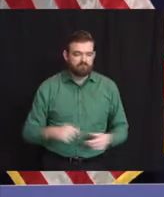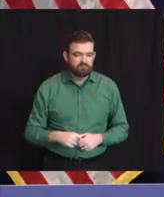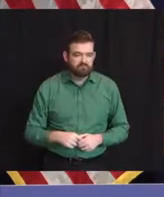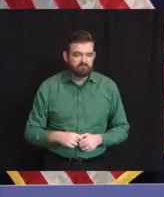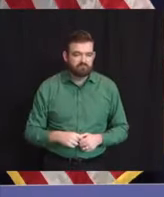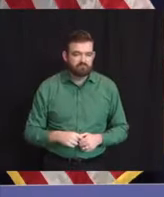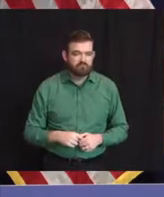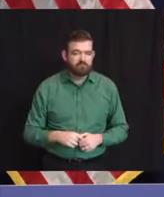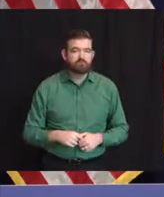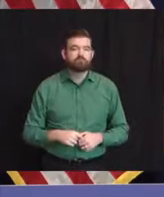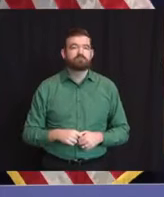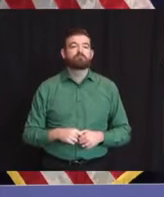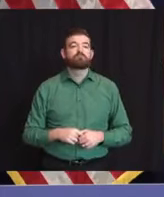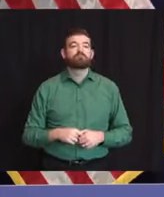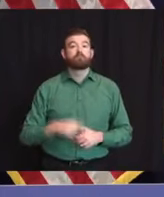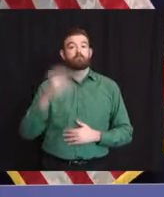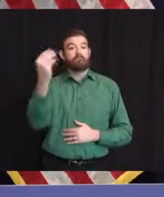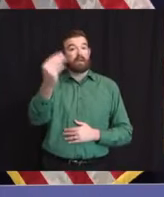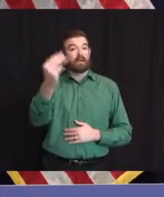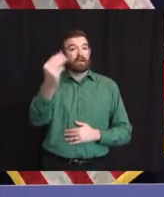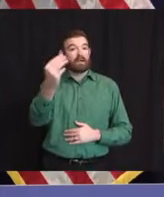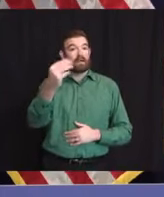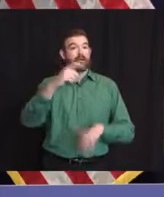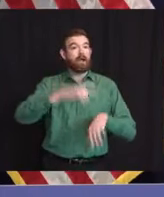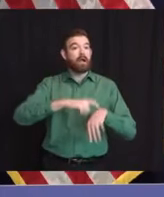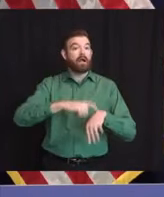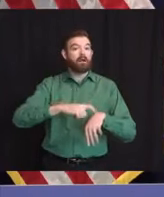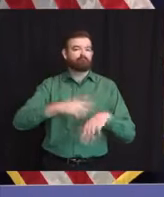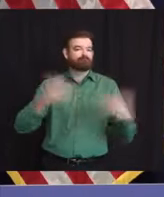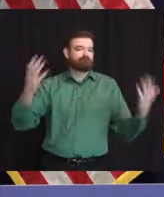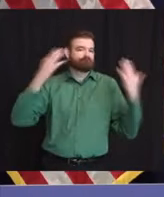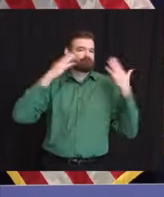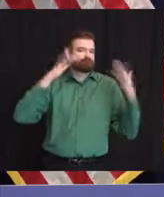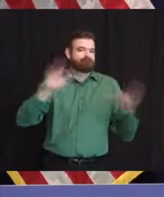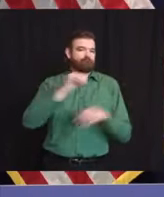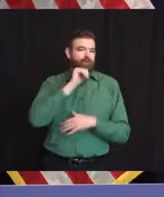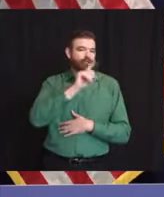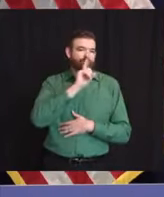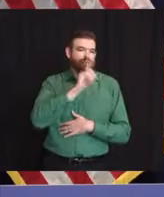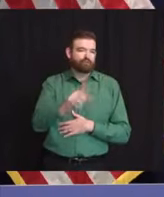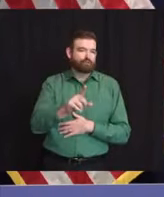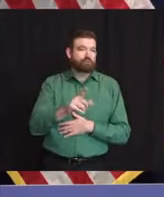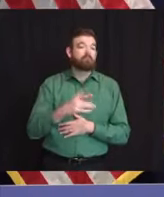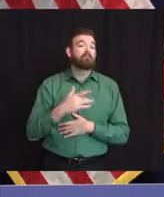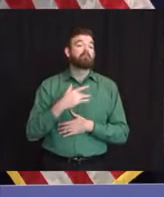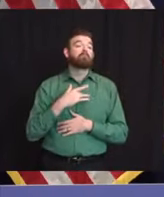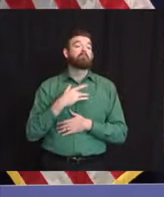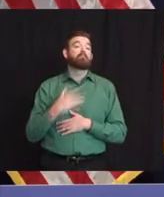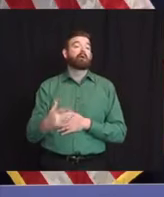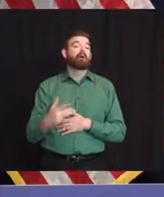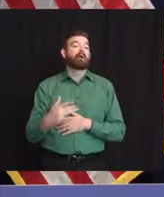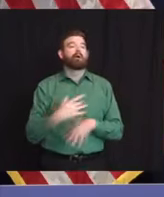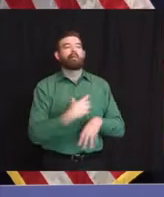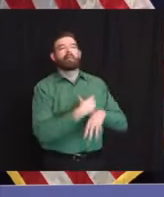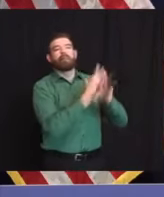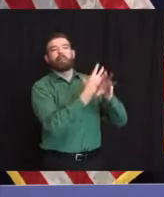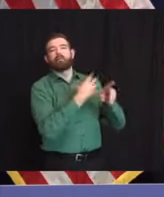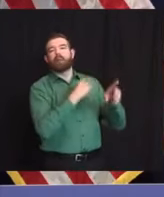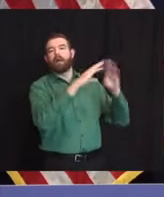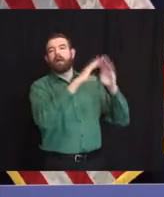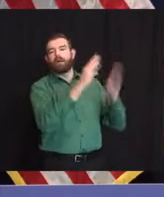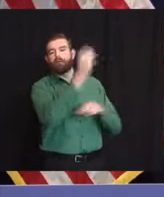know. And Monday is to be determined. We had a White House VTC today, which is unusual for Friday. I'm not sure if that replaced yesterday's or